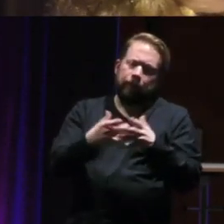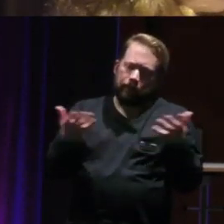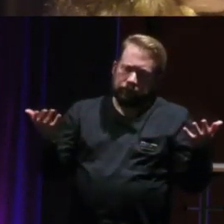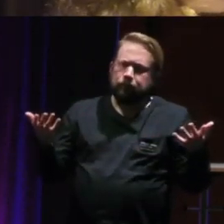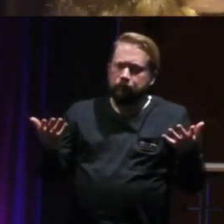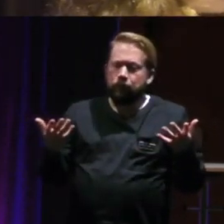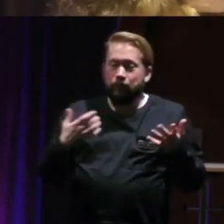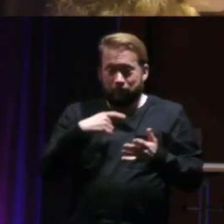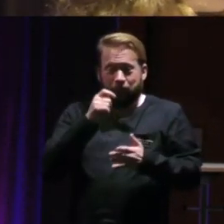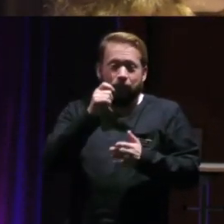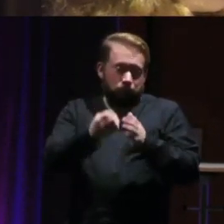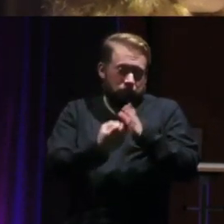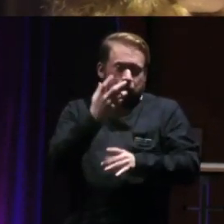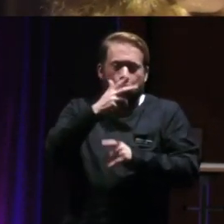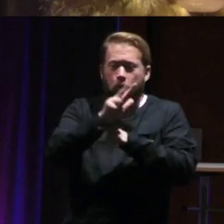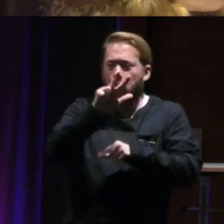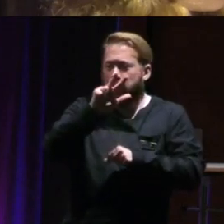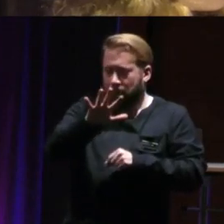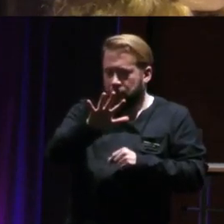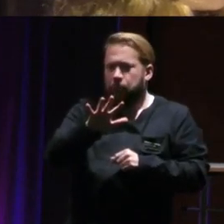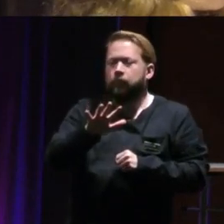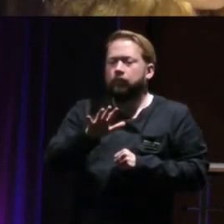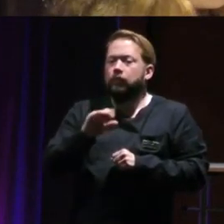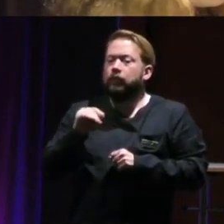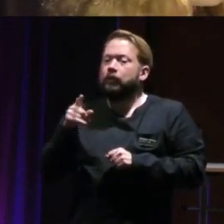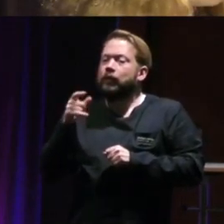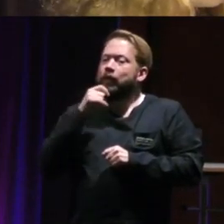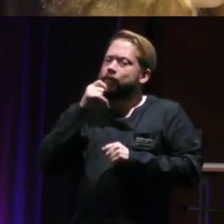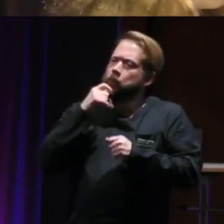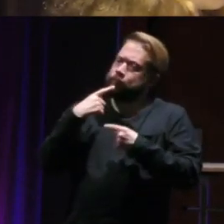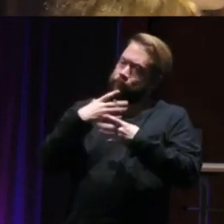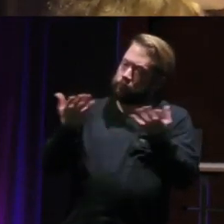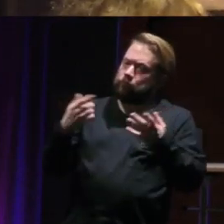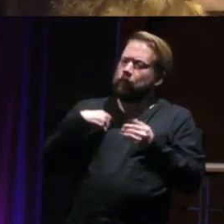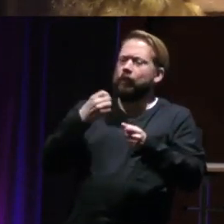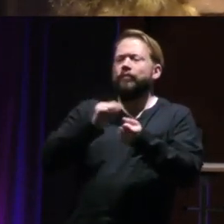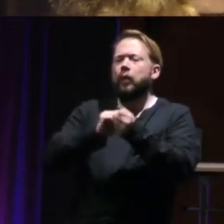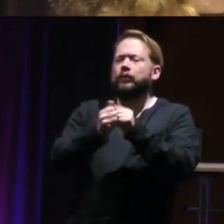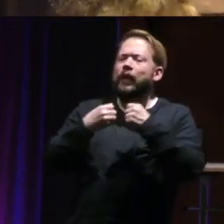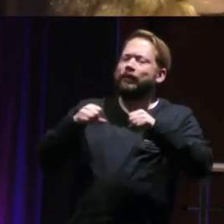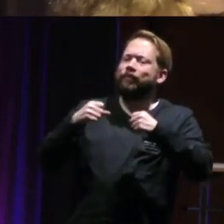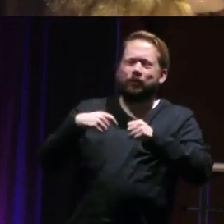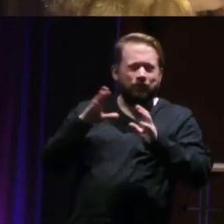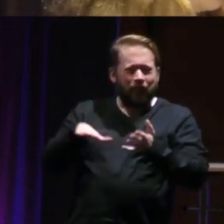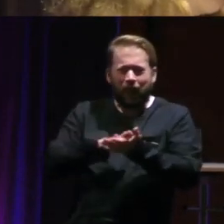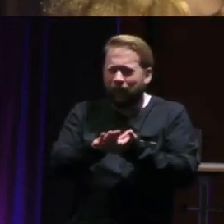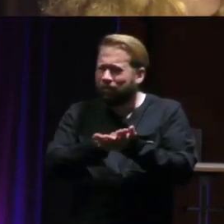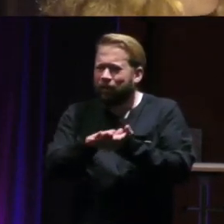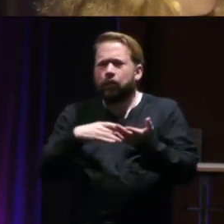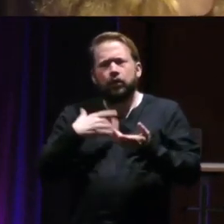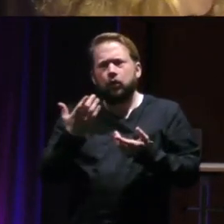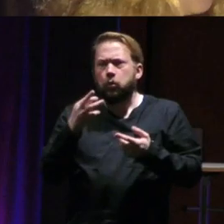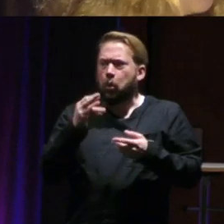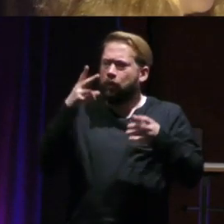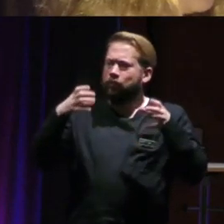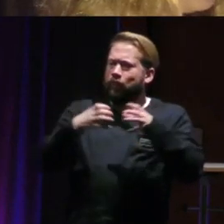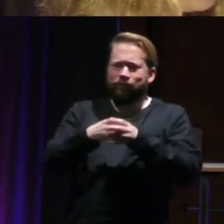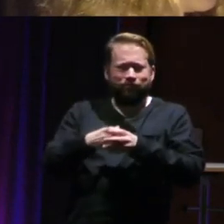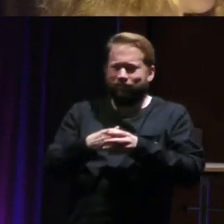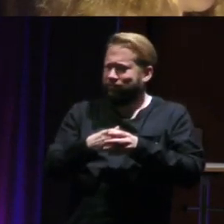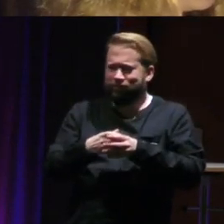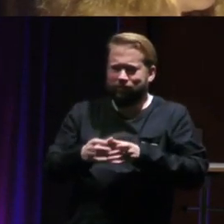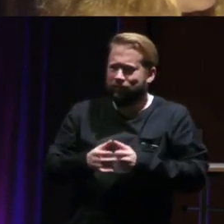1985. By journalists, but we were not, of course. We were just a rock band. We played new wave music in